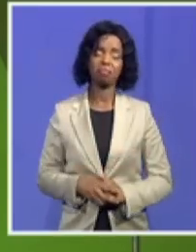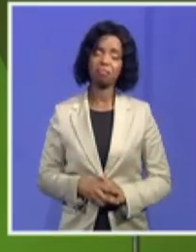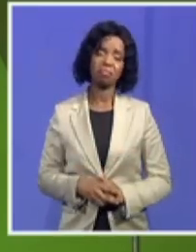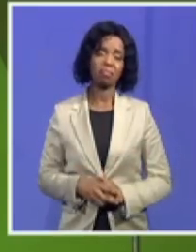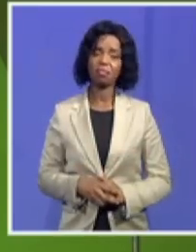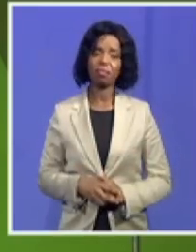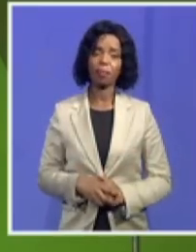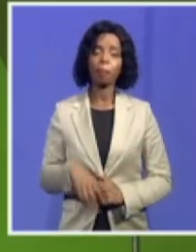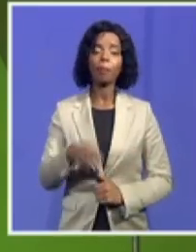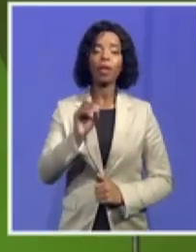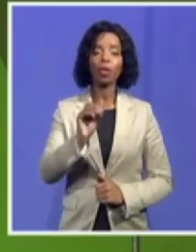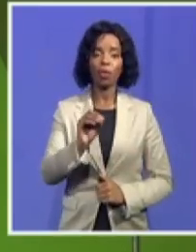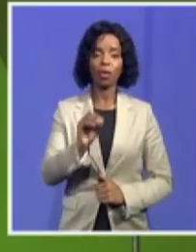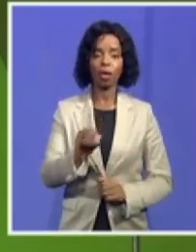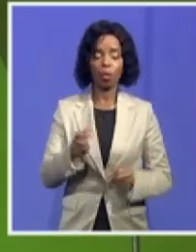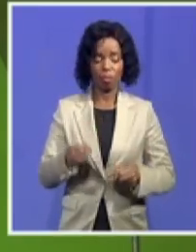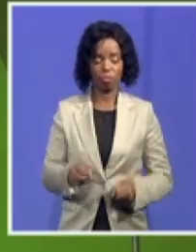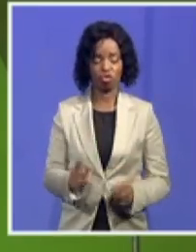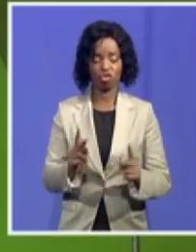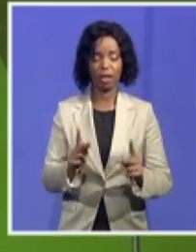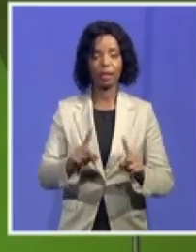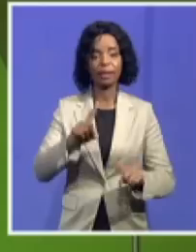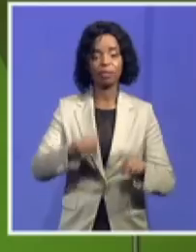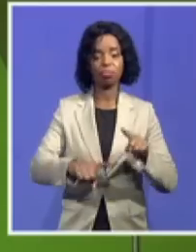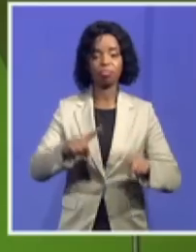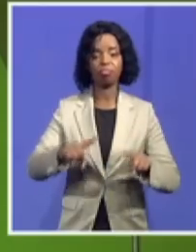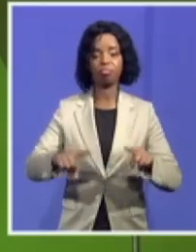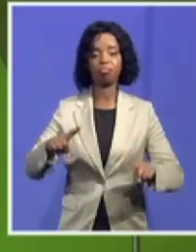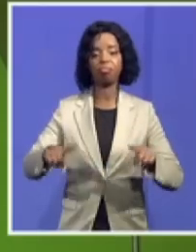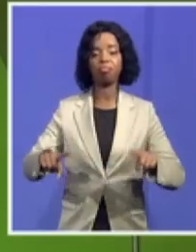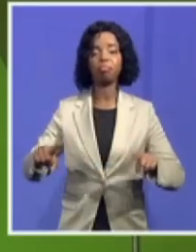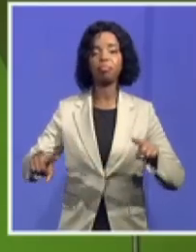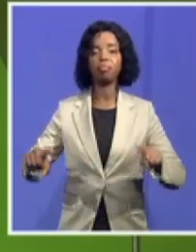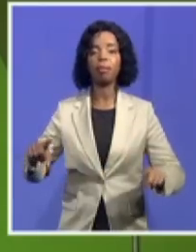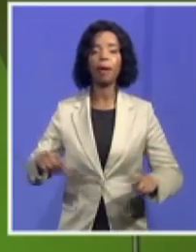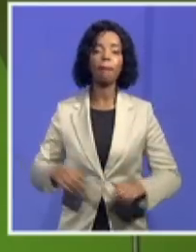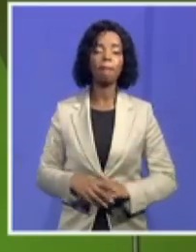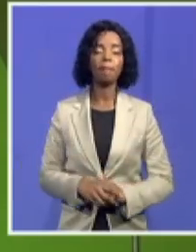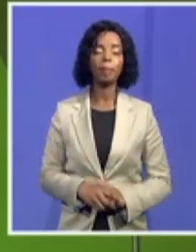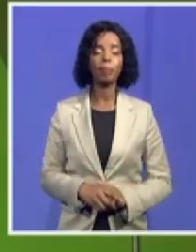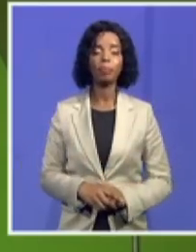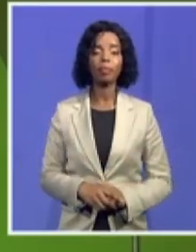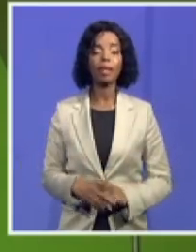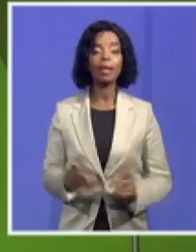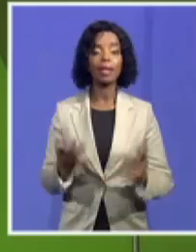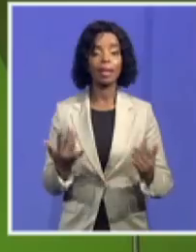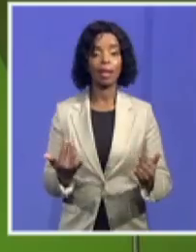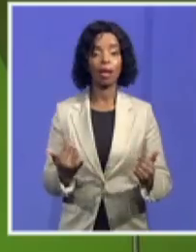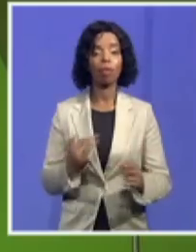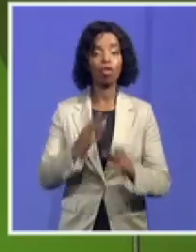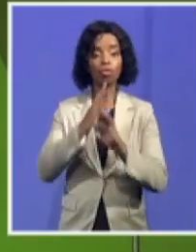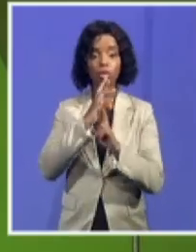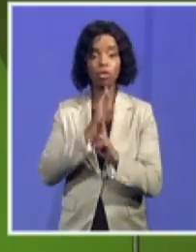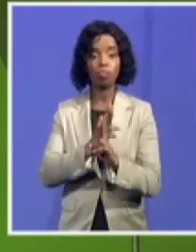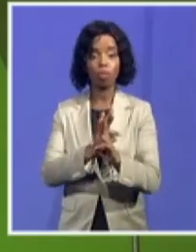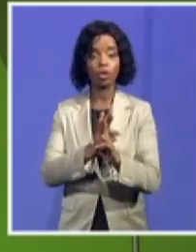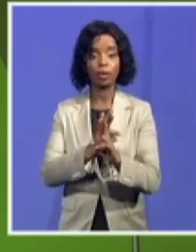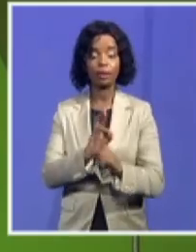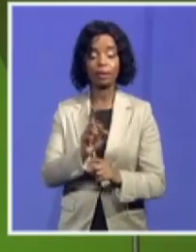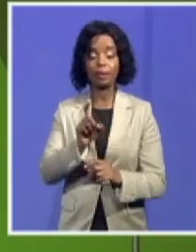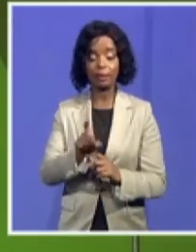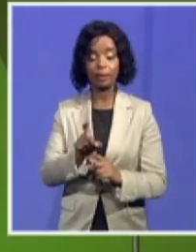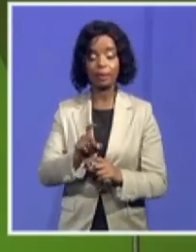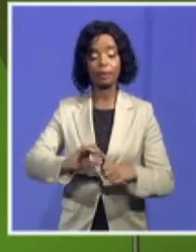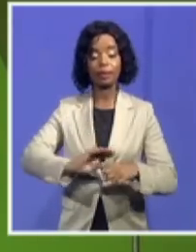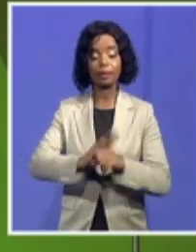and as it responds to the effects of the pandemic, this industry also needs to manage the